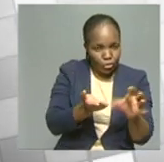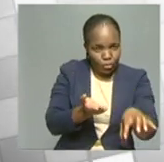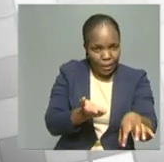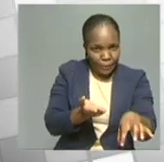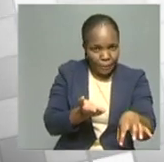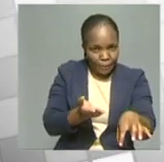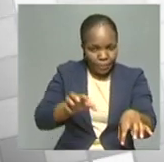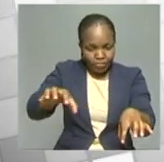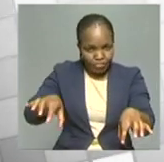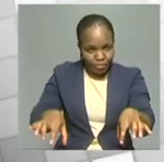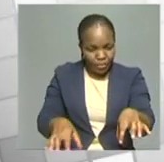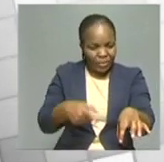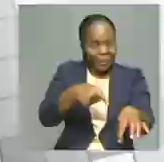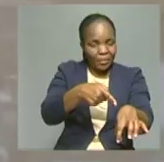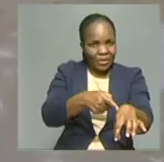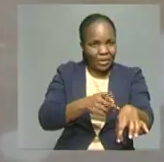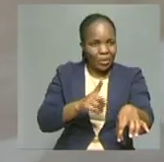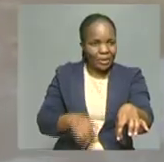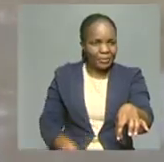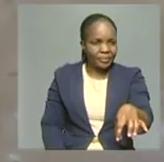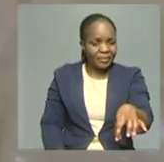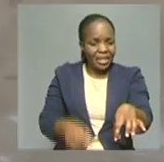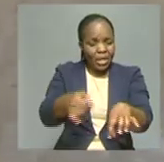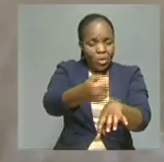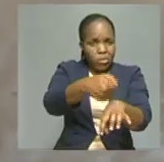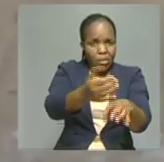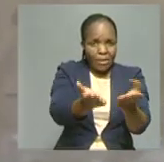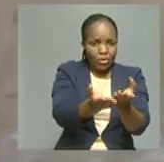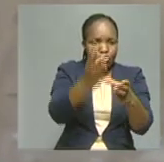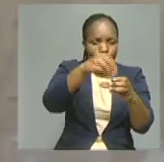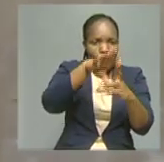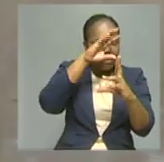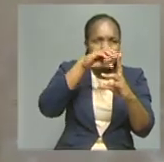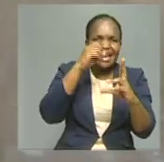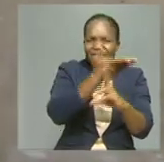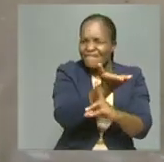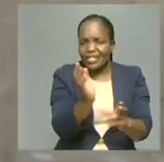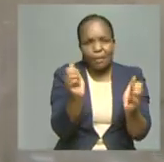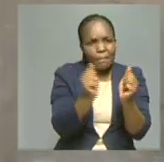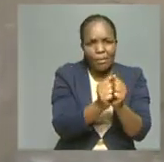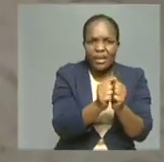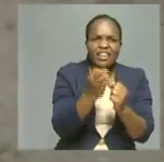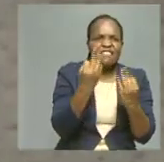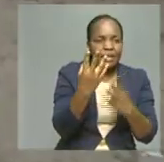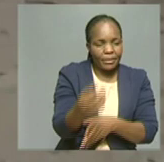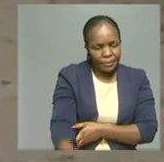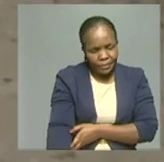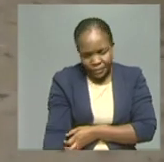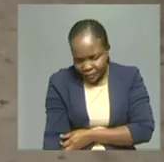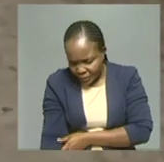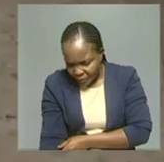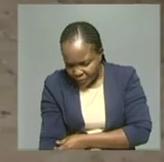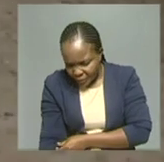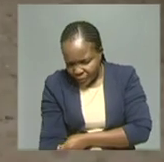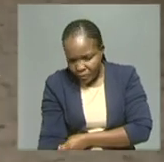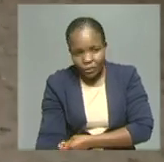Our concentration is that this school accommodates up to over